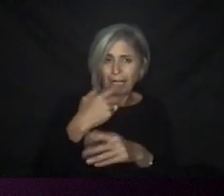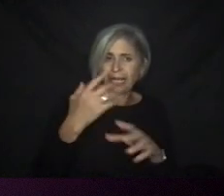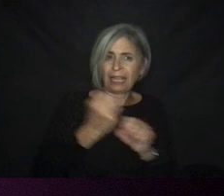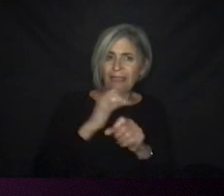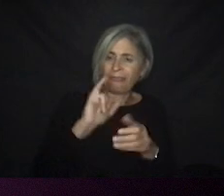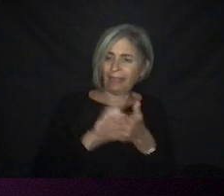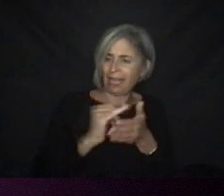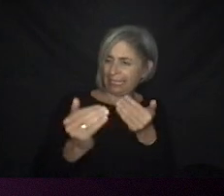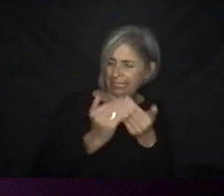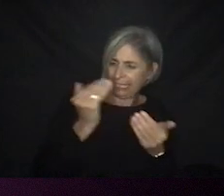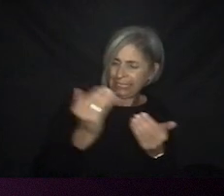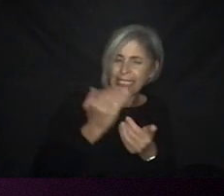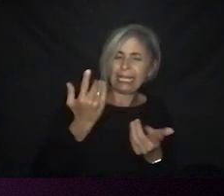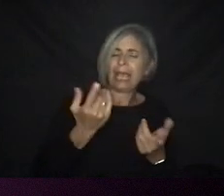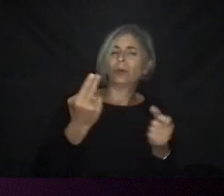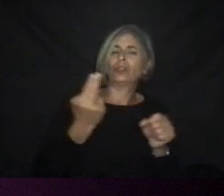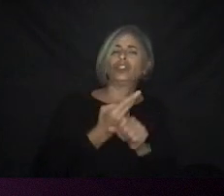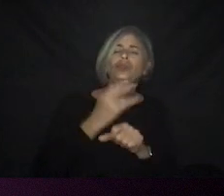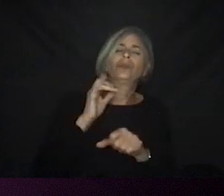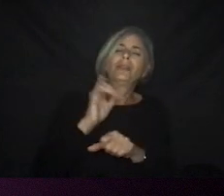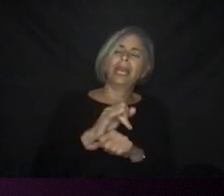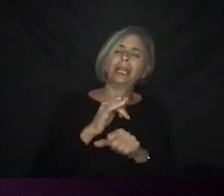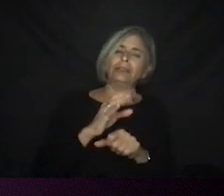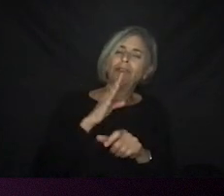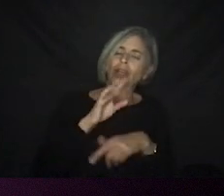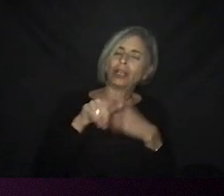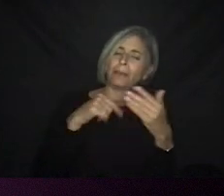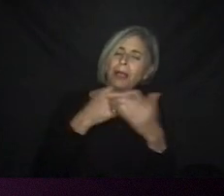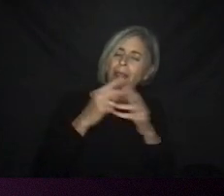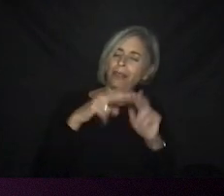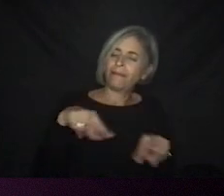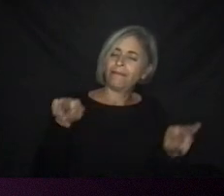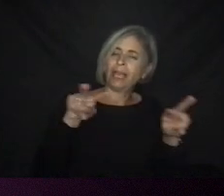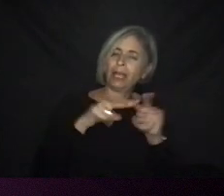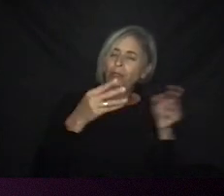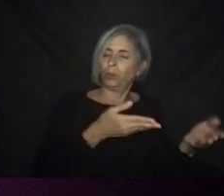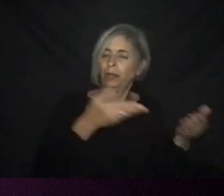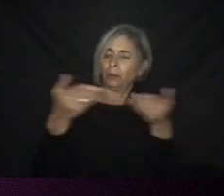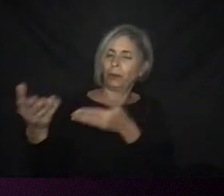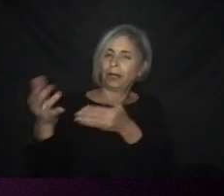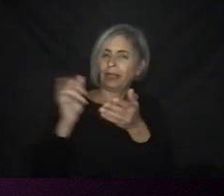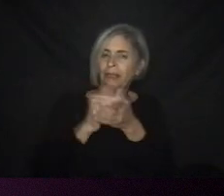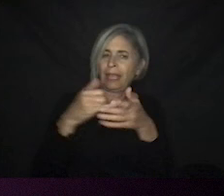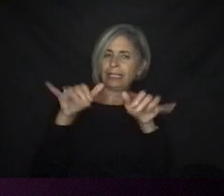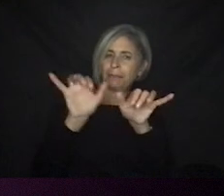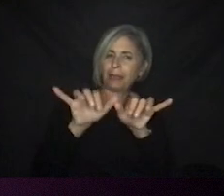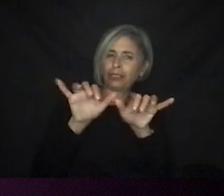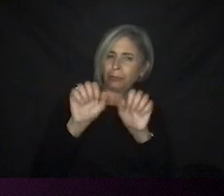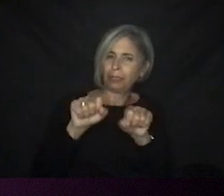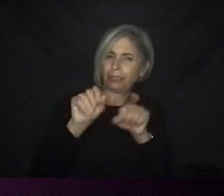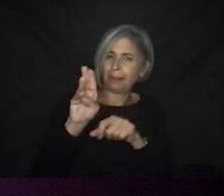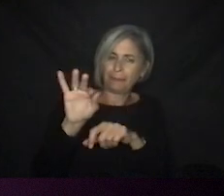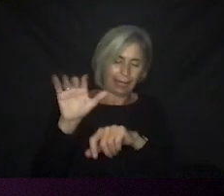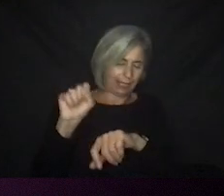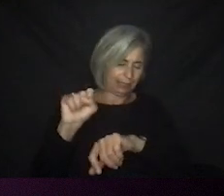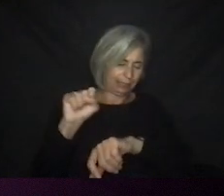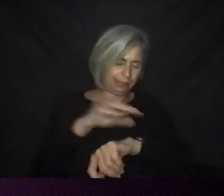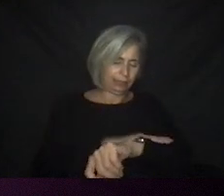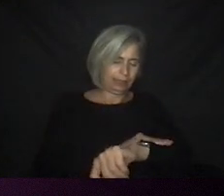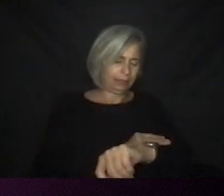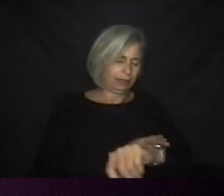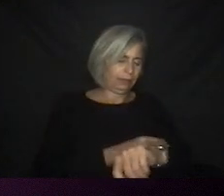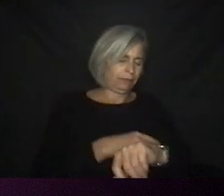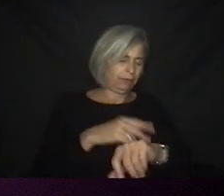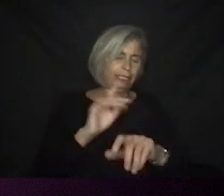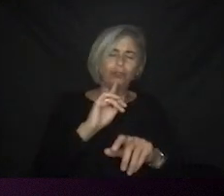easy, so this is what I'm going to use to talk about the value we're bringing. That's called measurability bias. And what happens is,